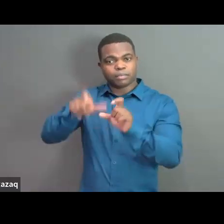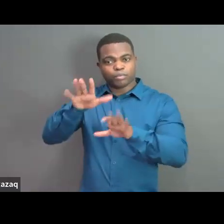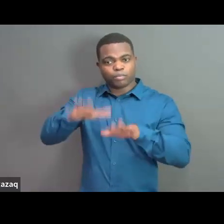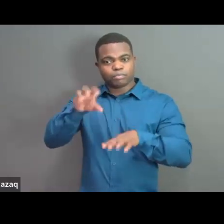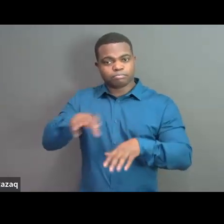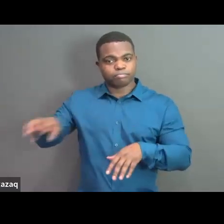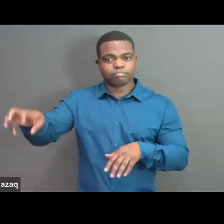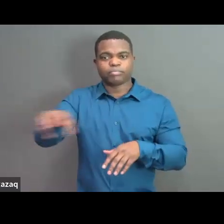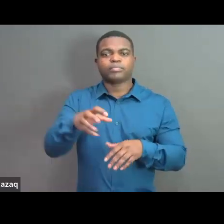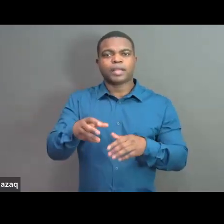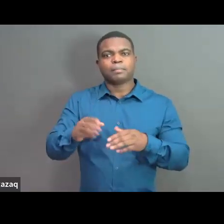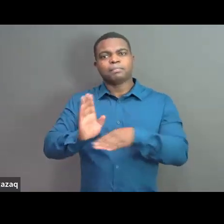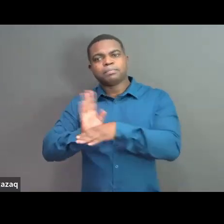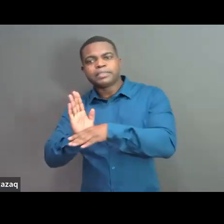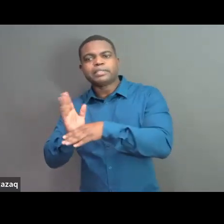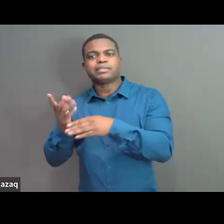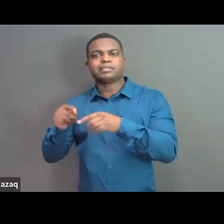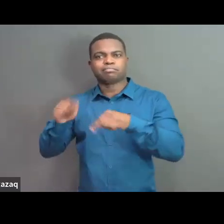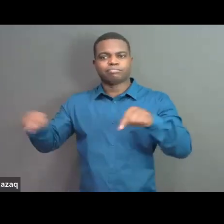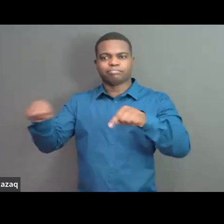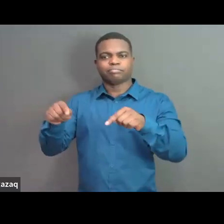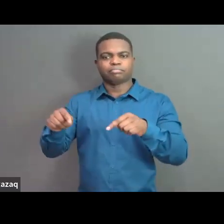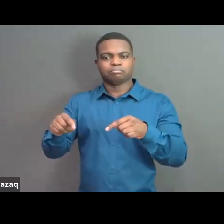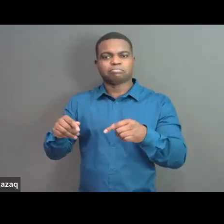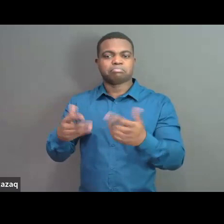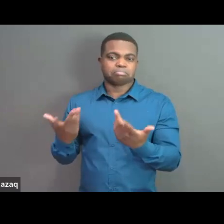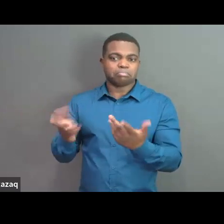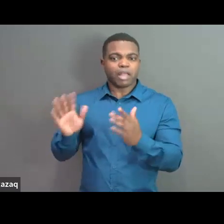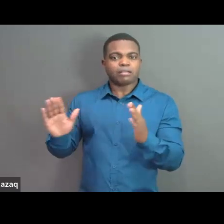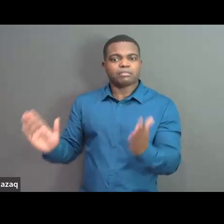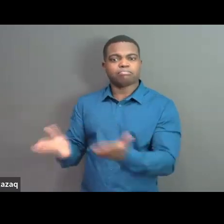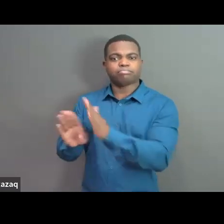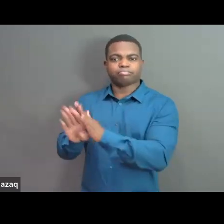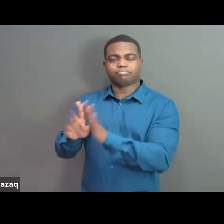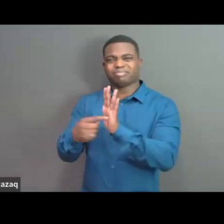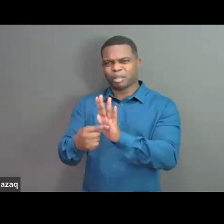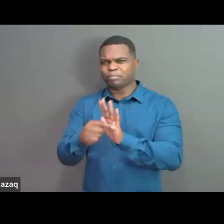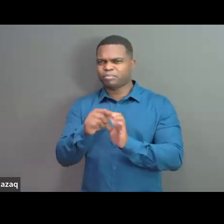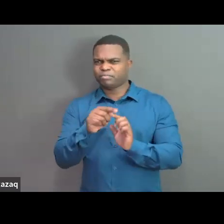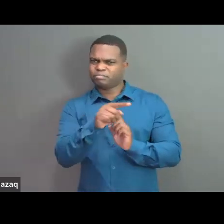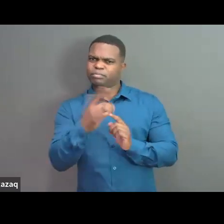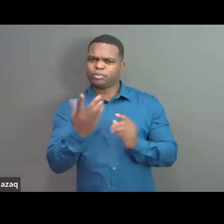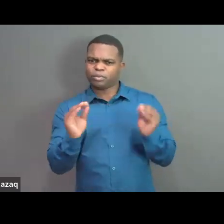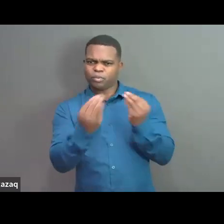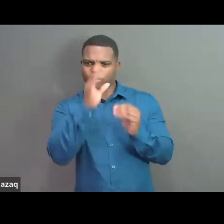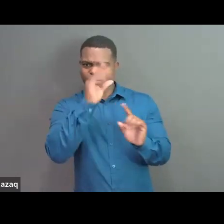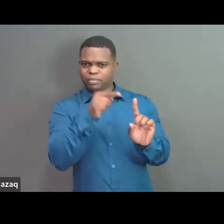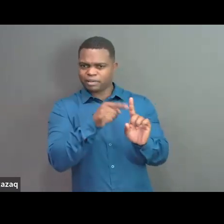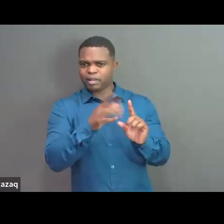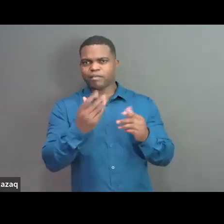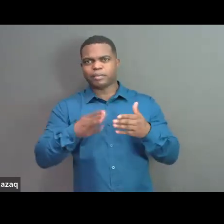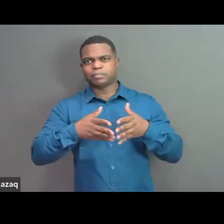and other services that he's providing. So a digital address is able to trigger